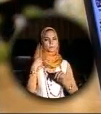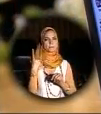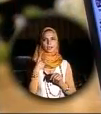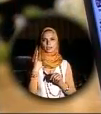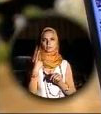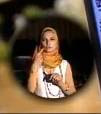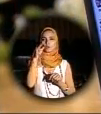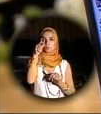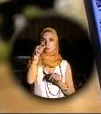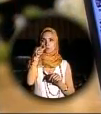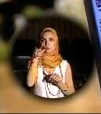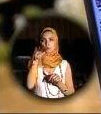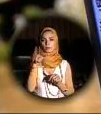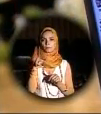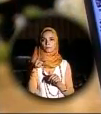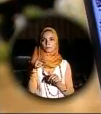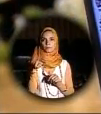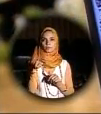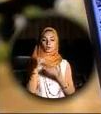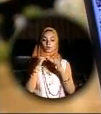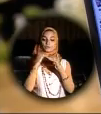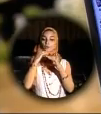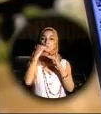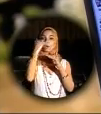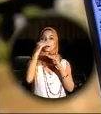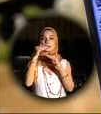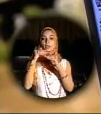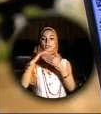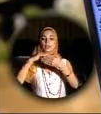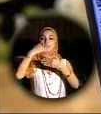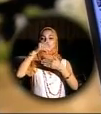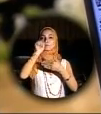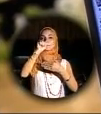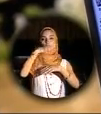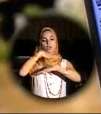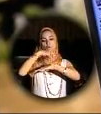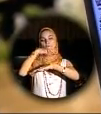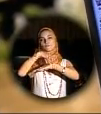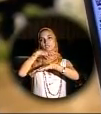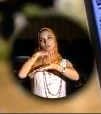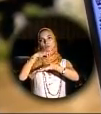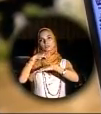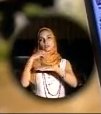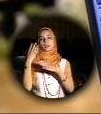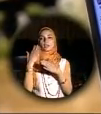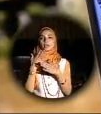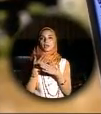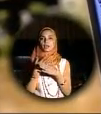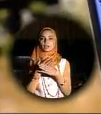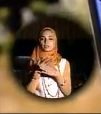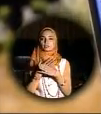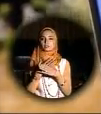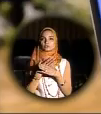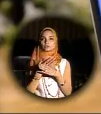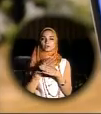Switzerland. We already have distributed that in 17 different countries. We have translated into 11 different